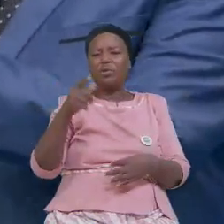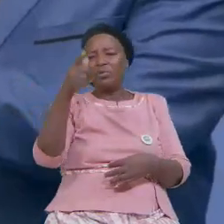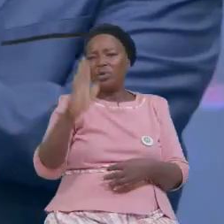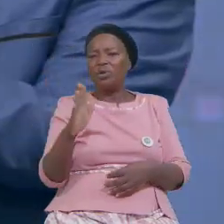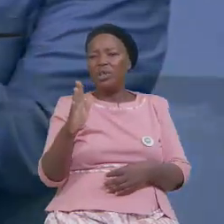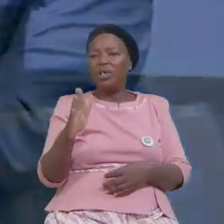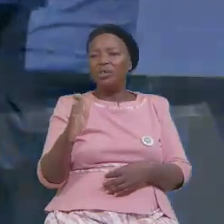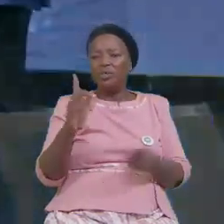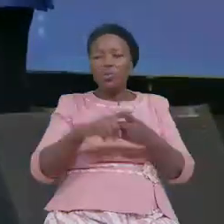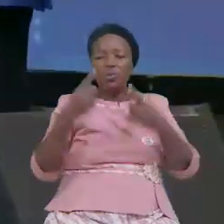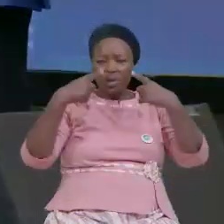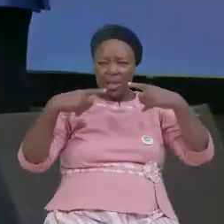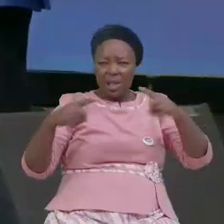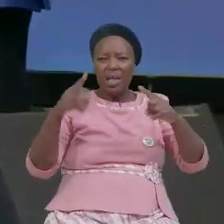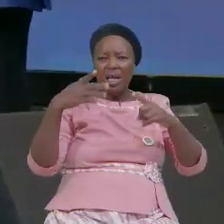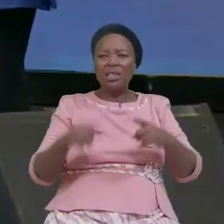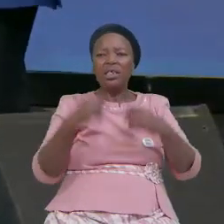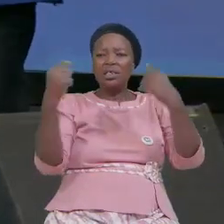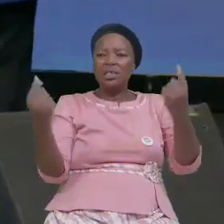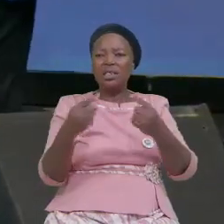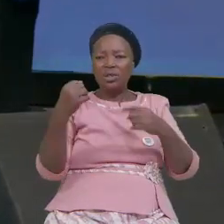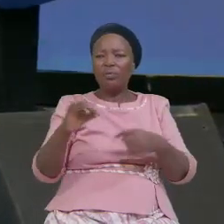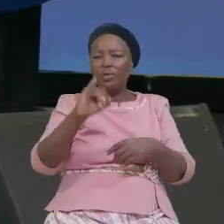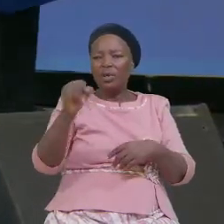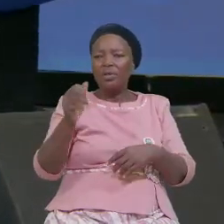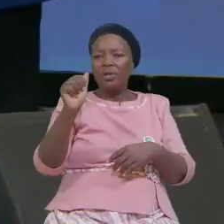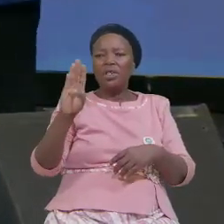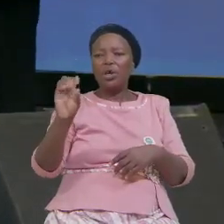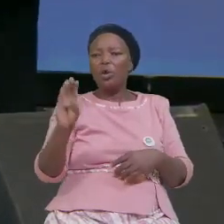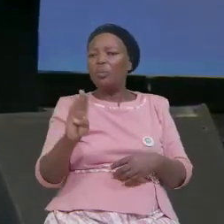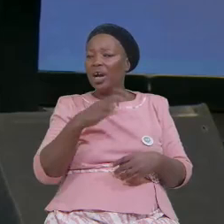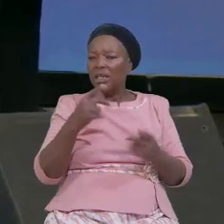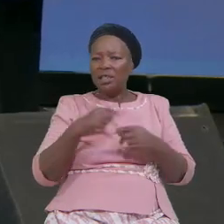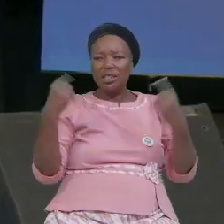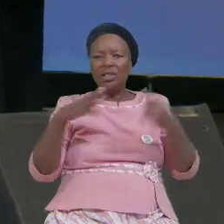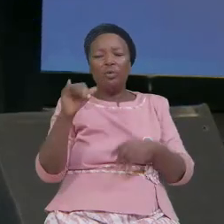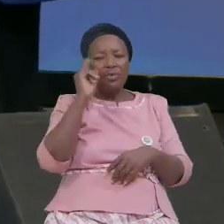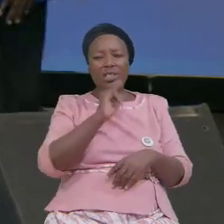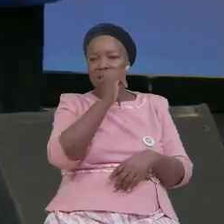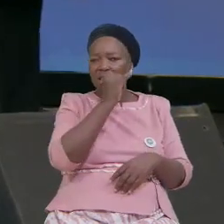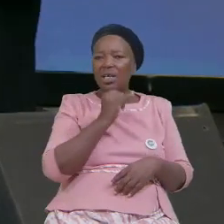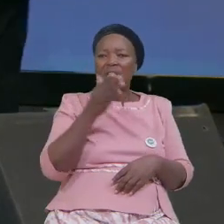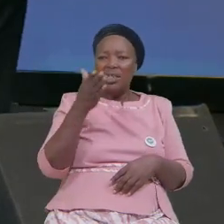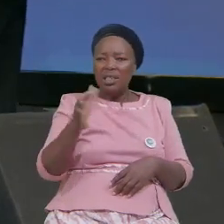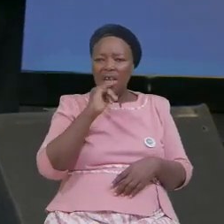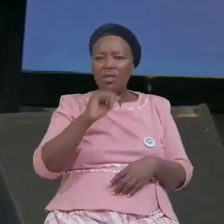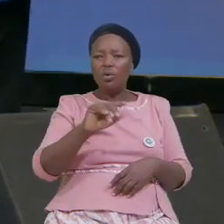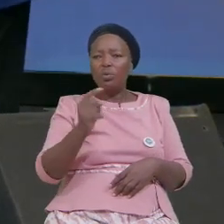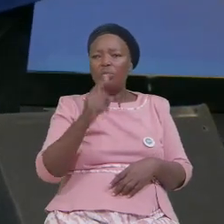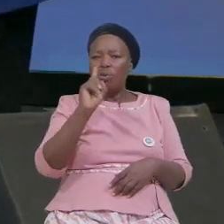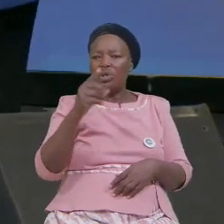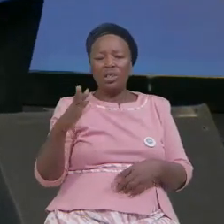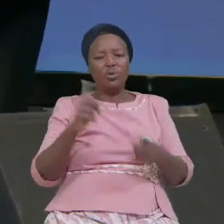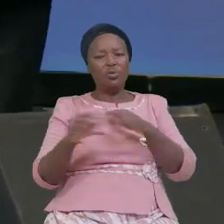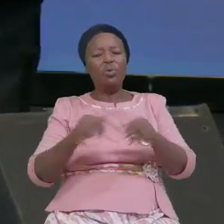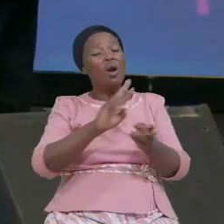to declare the sins of Jacob and the sins of Israel. There is one thing to do,